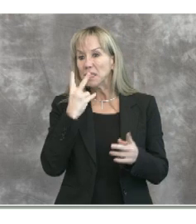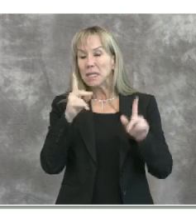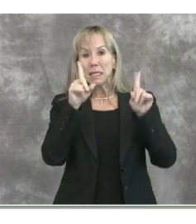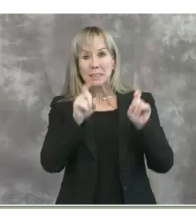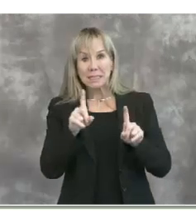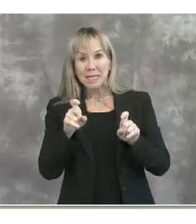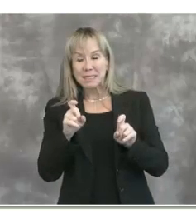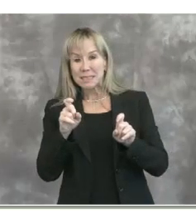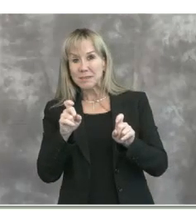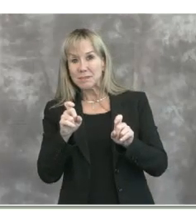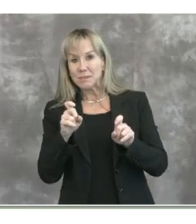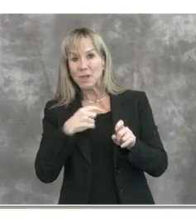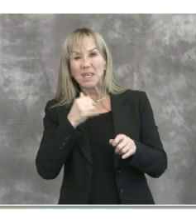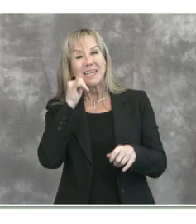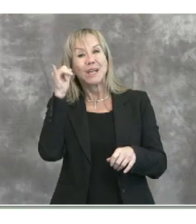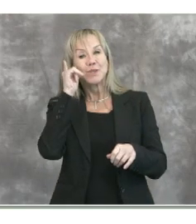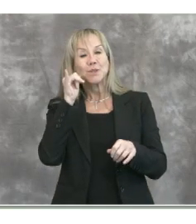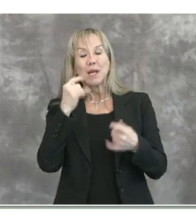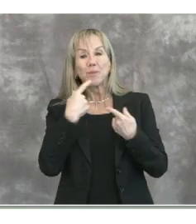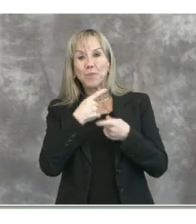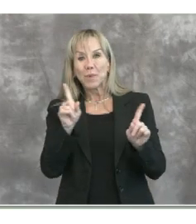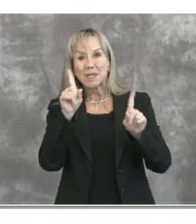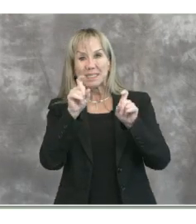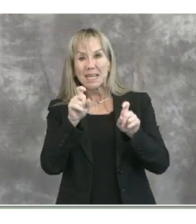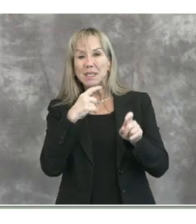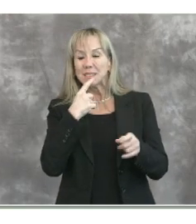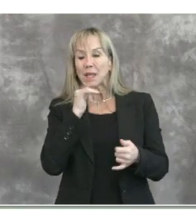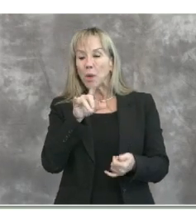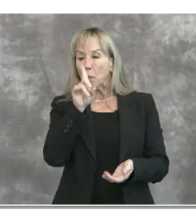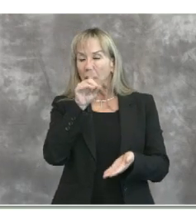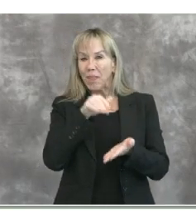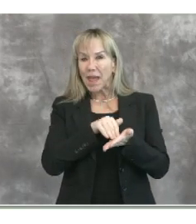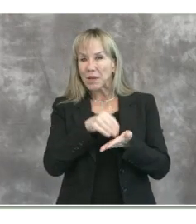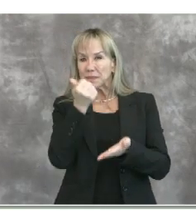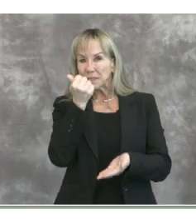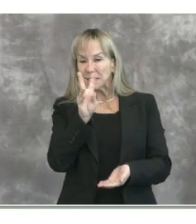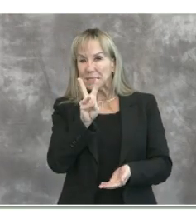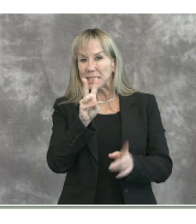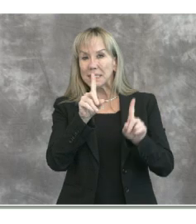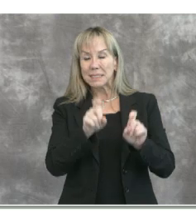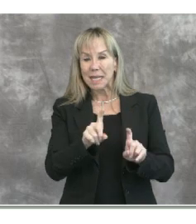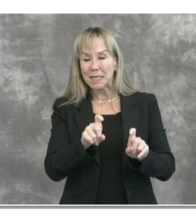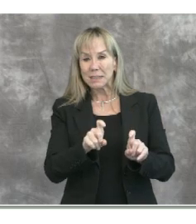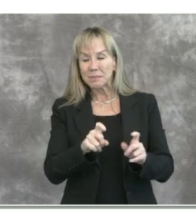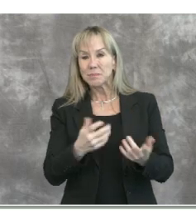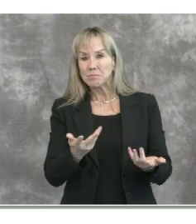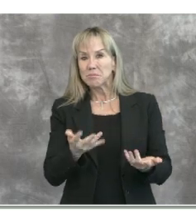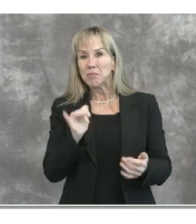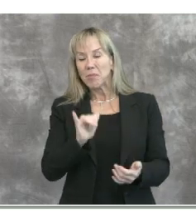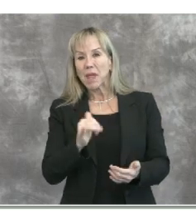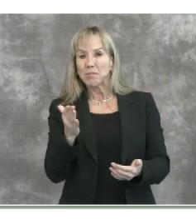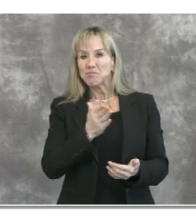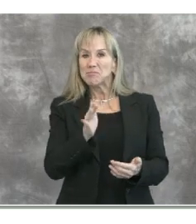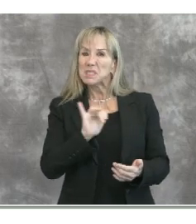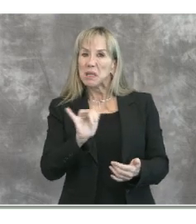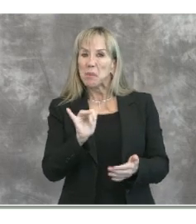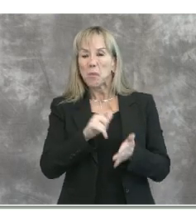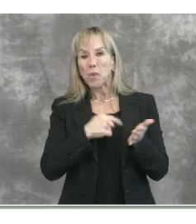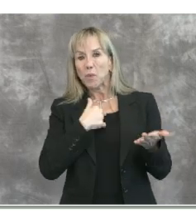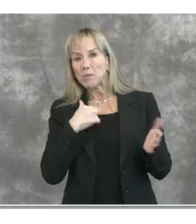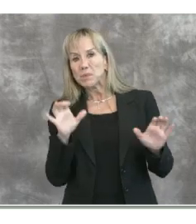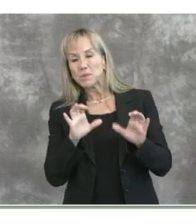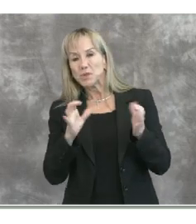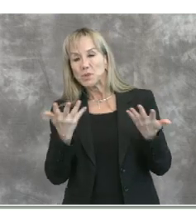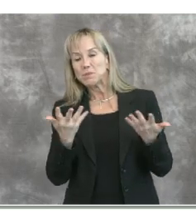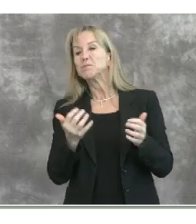testing that was reported. Yesterday we were reporting 1,016 tests which is right in line with about what we've been doing